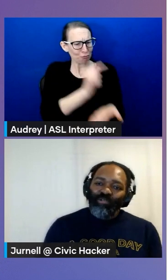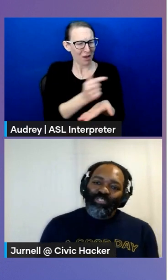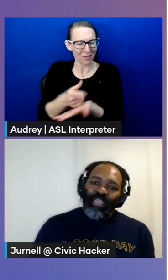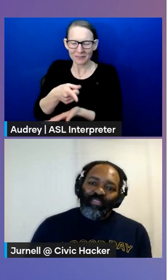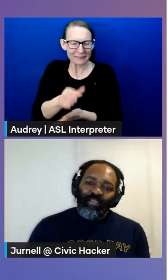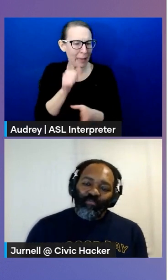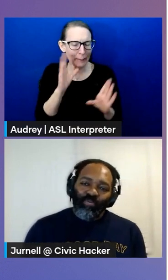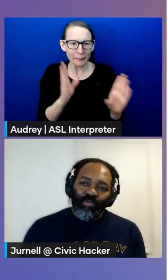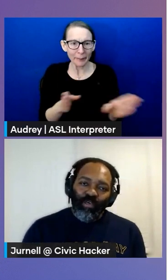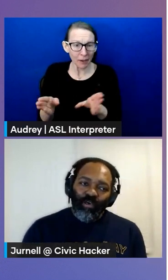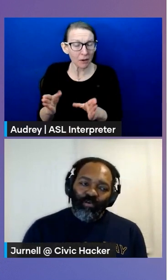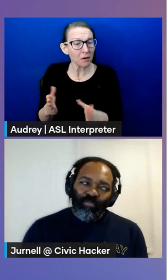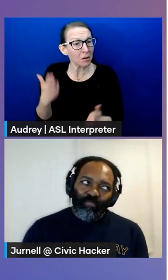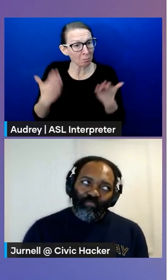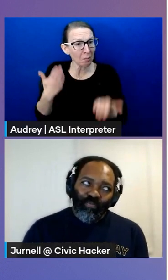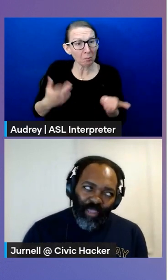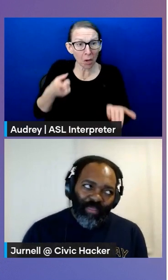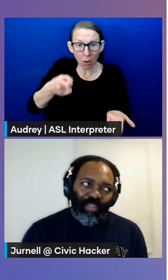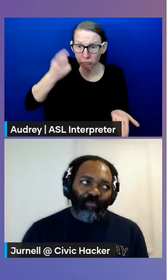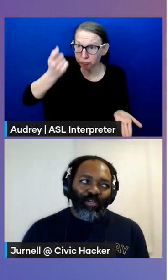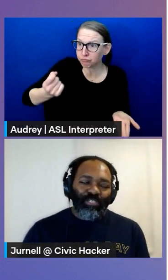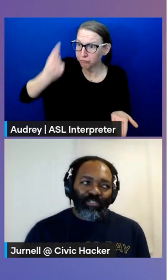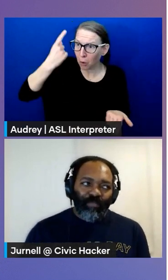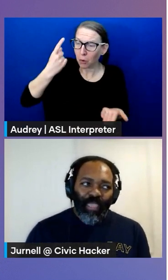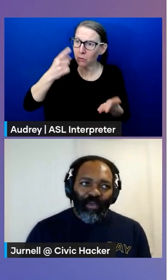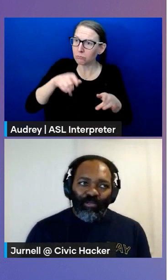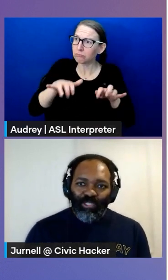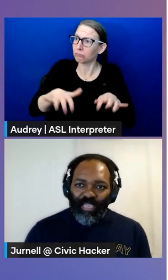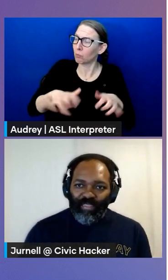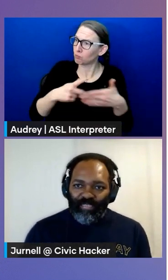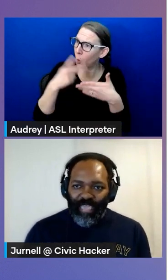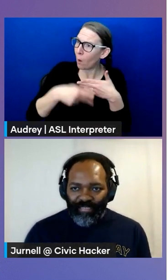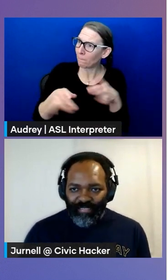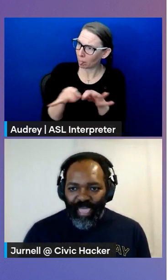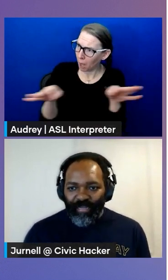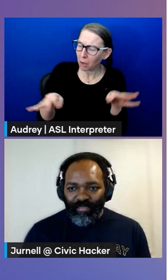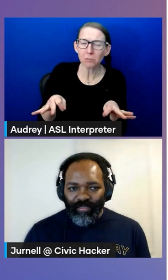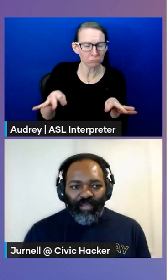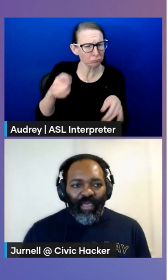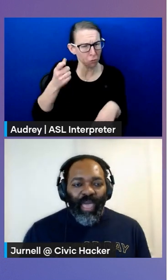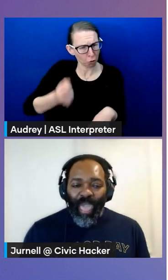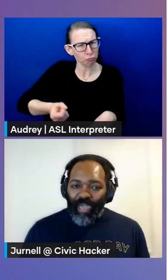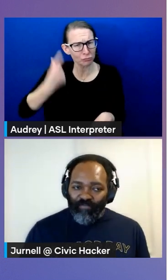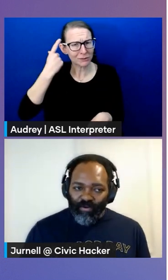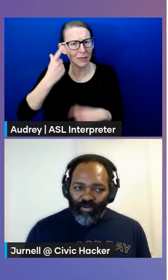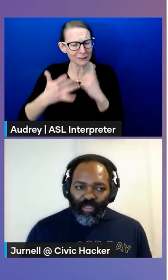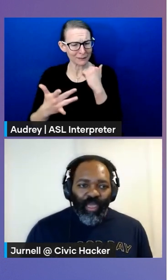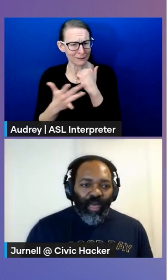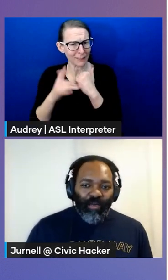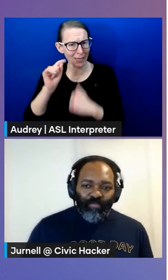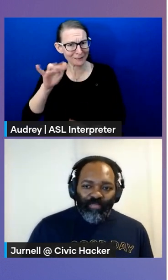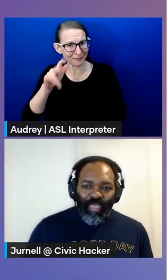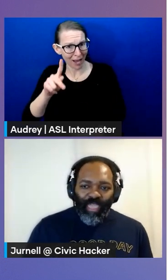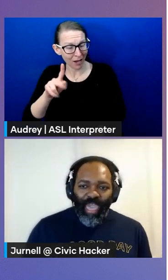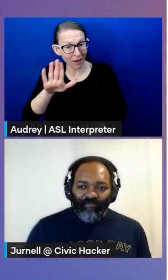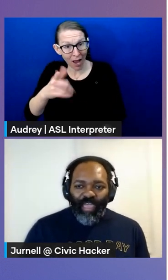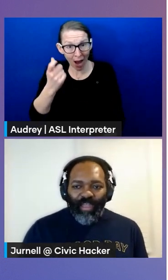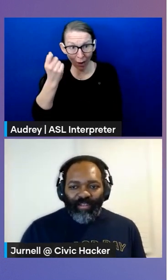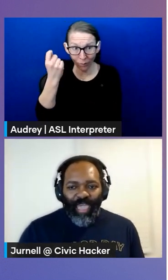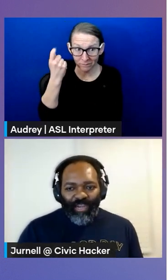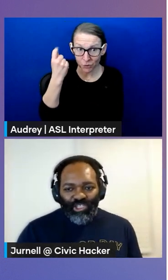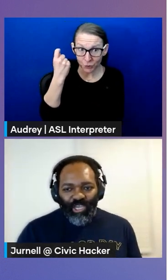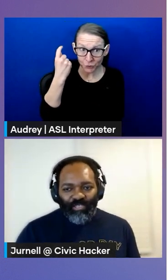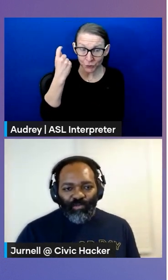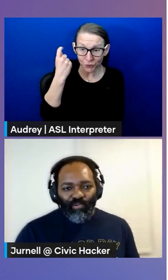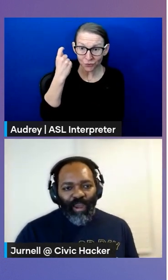may understand the programming language, they may understand the tech stack. However, they have